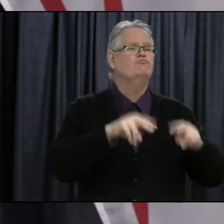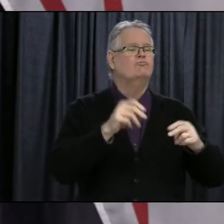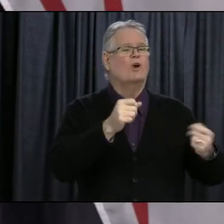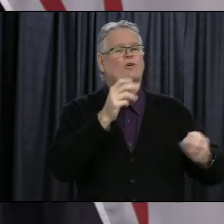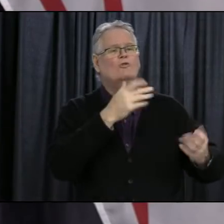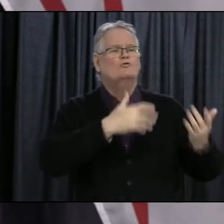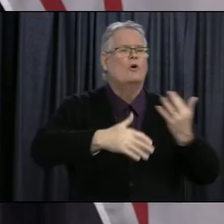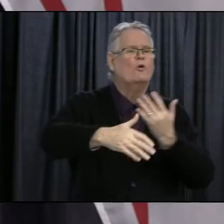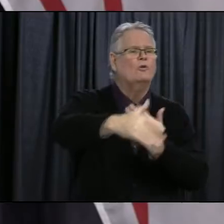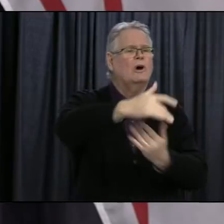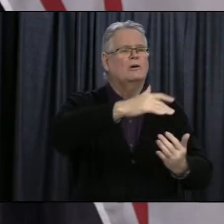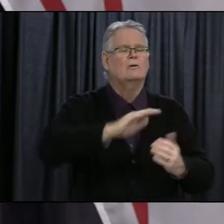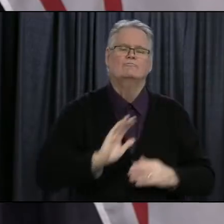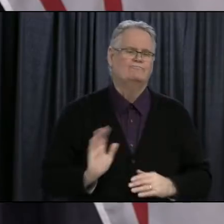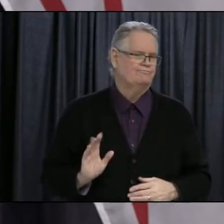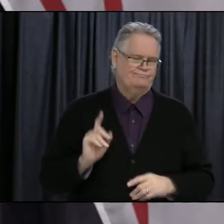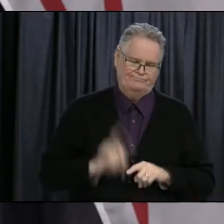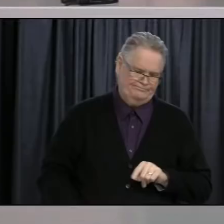those reasons.